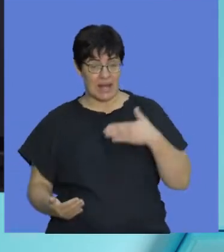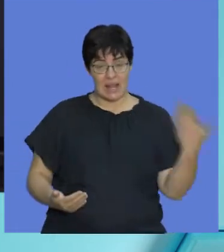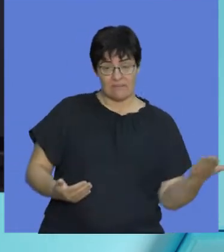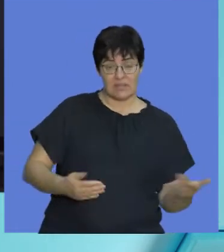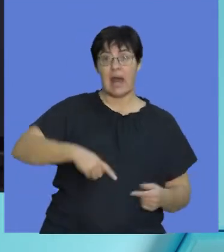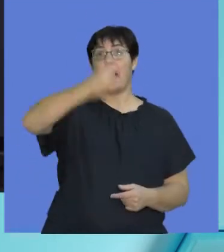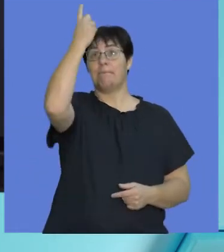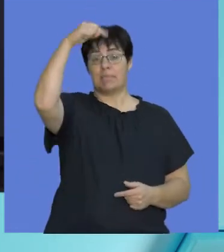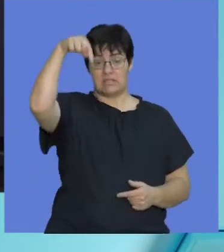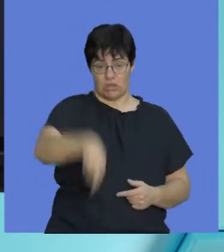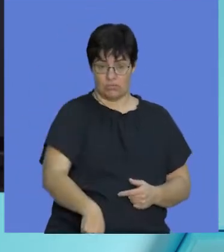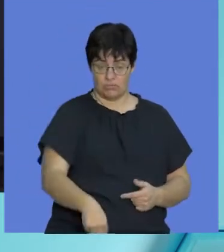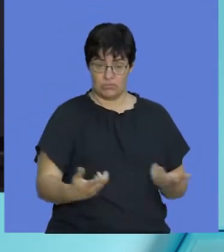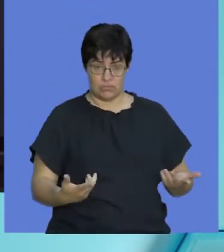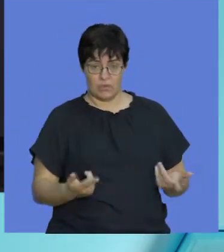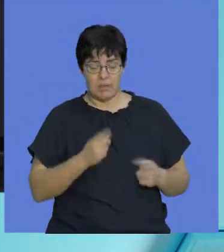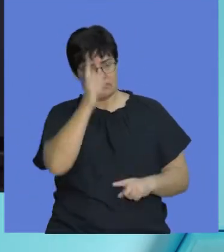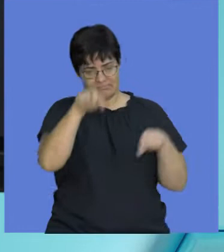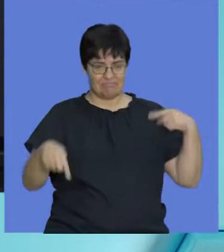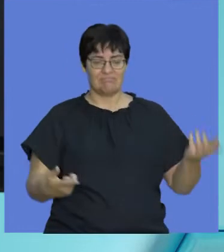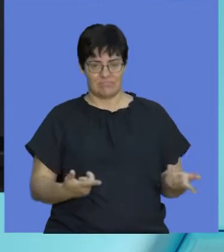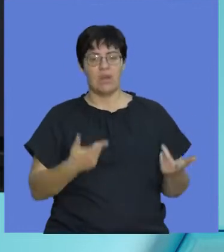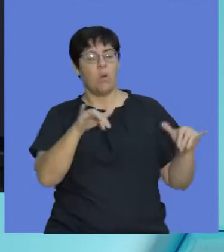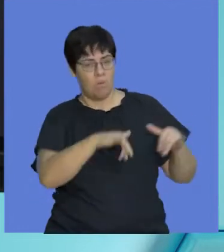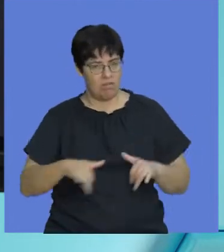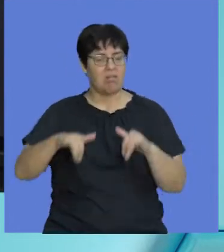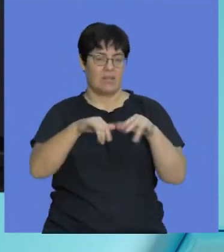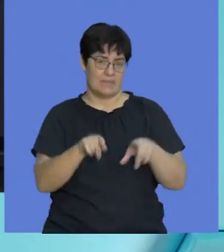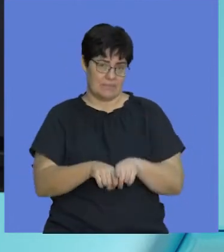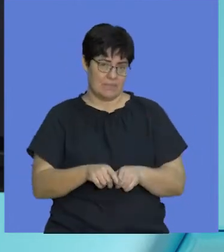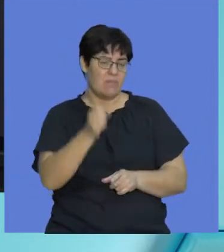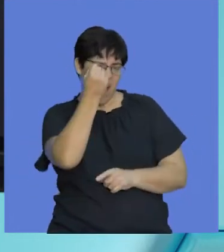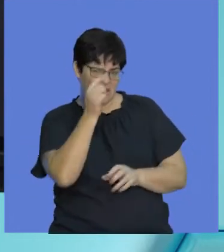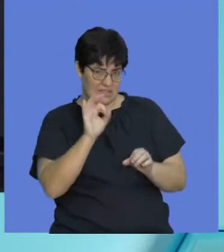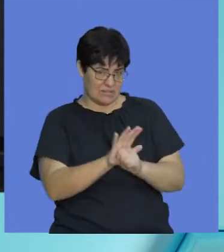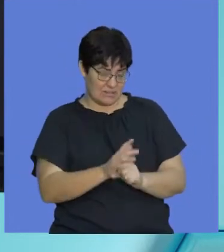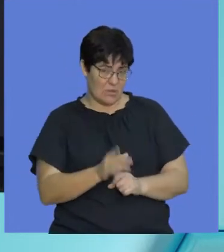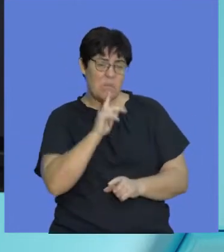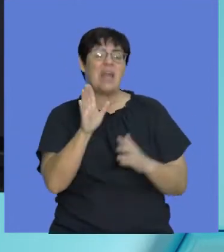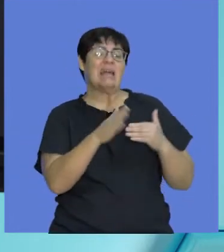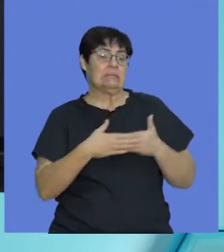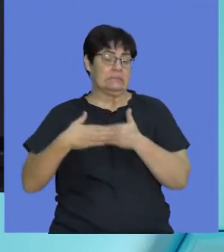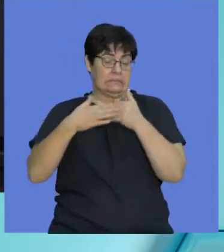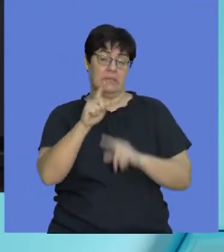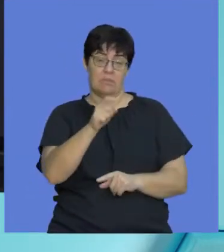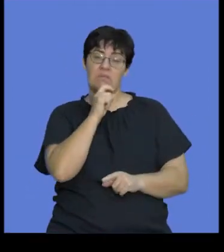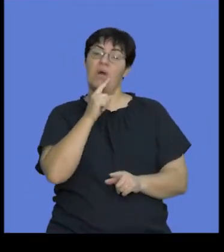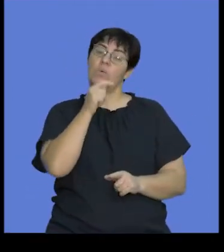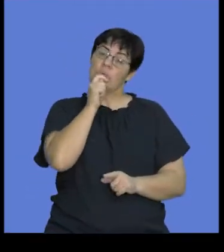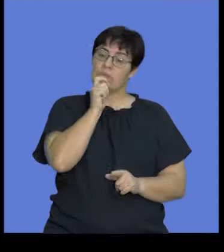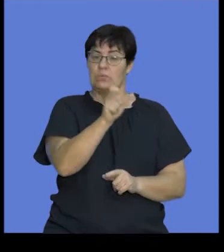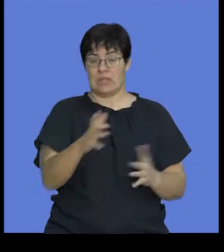up, down, those are all directions. They all make sense. All right, so just be careful with that for